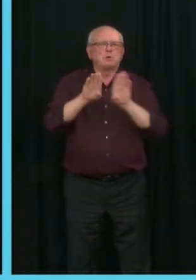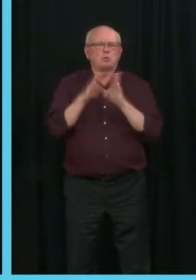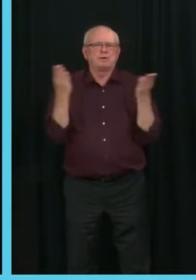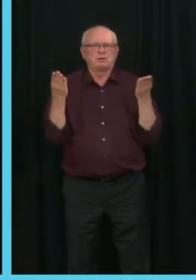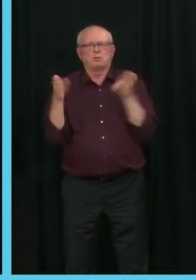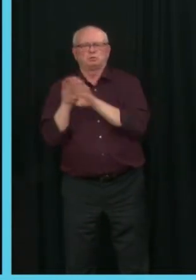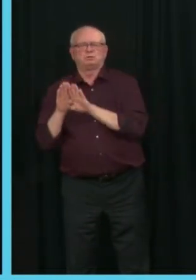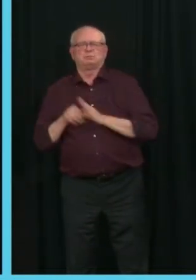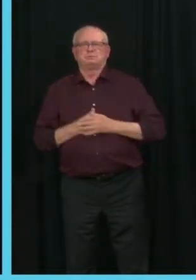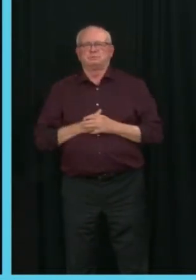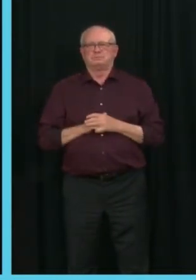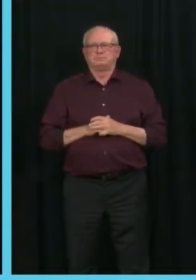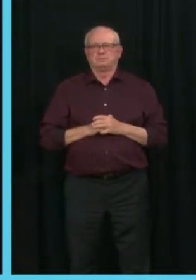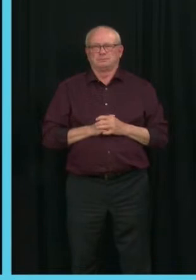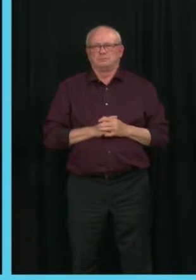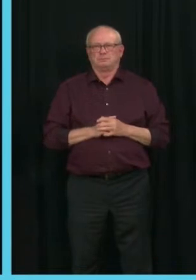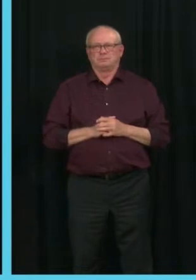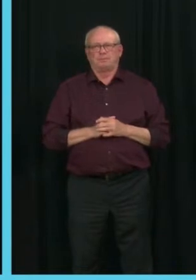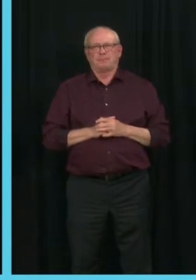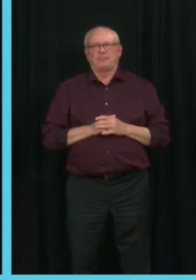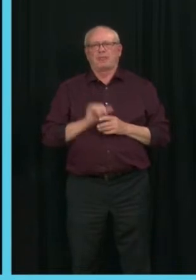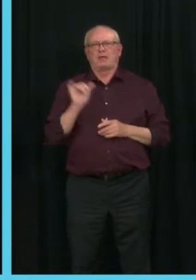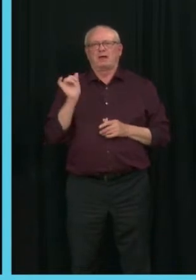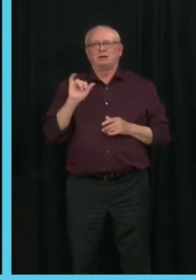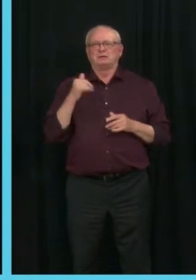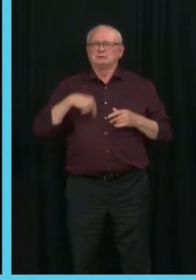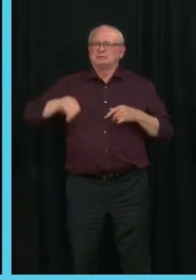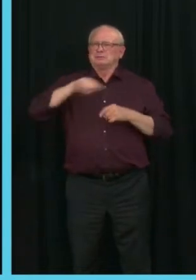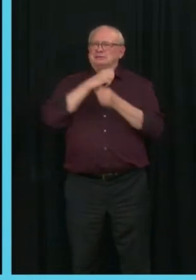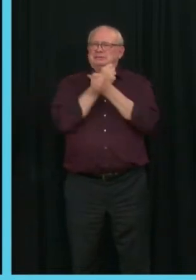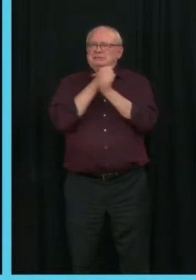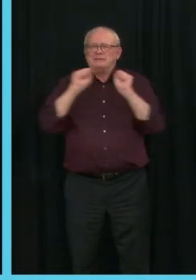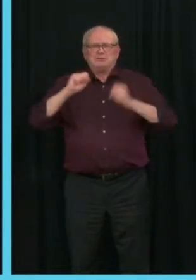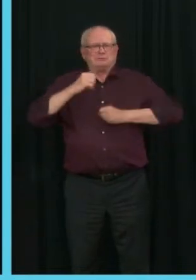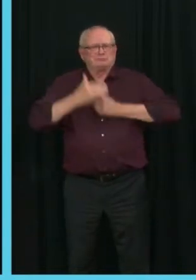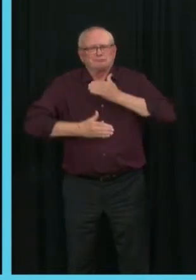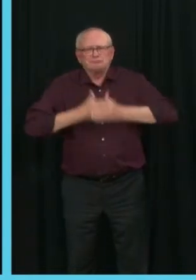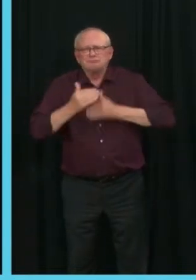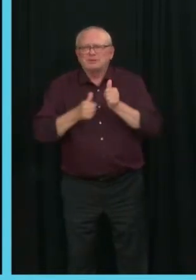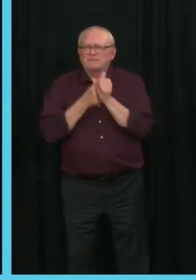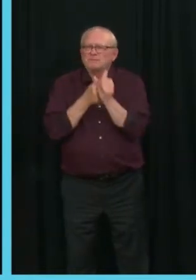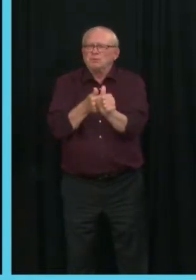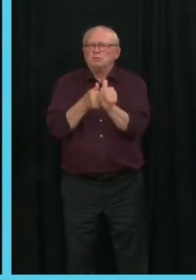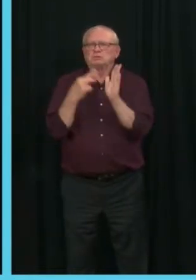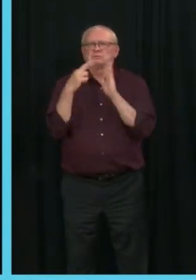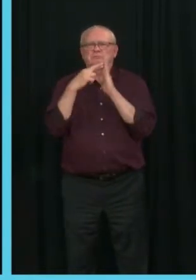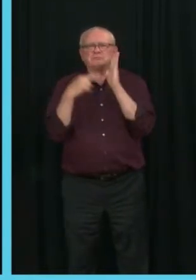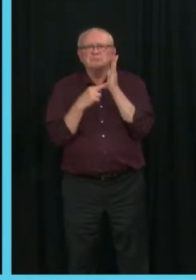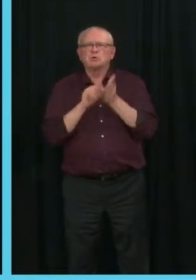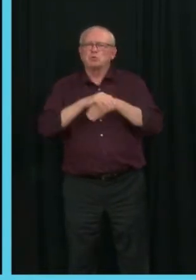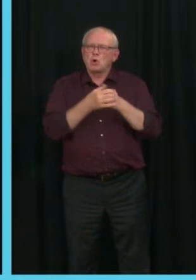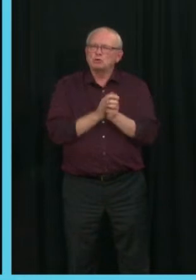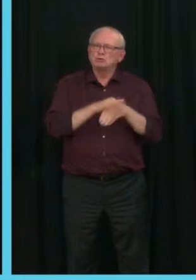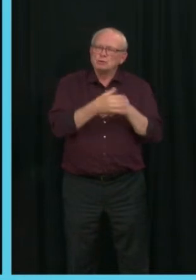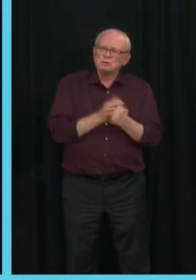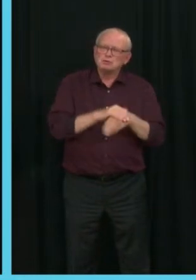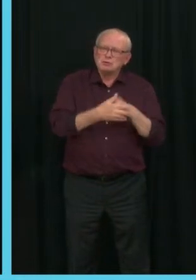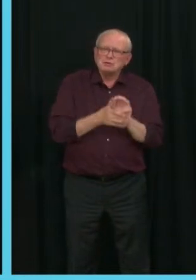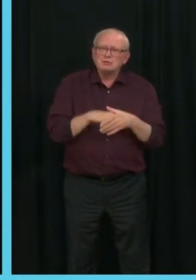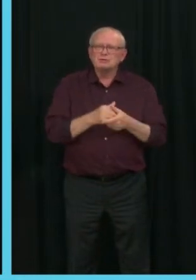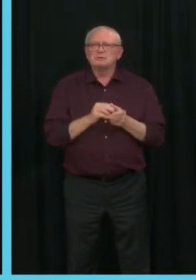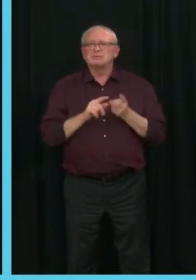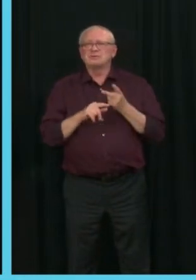The regular washing of hands and staying distanced, the ordering online and meeting virtually or outdoors with our